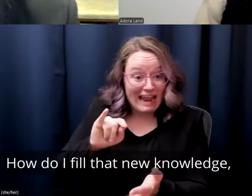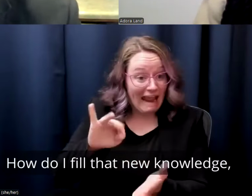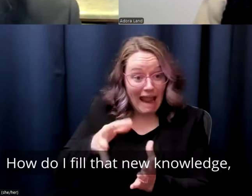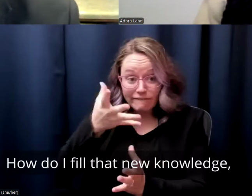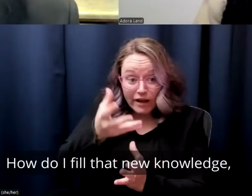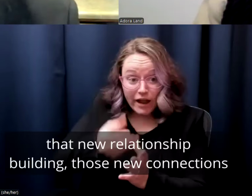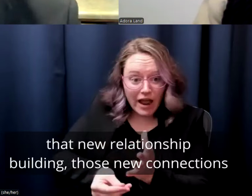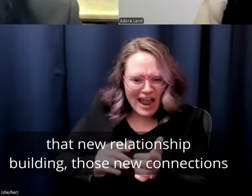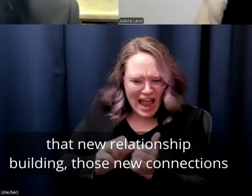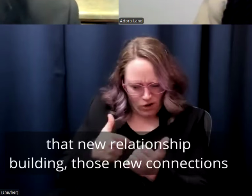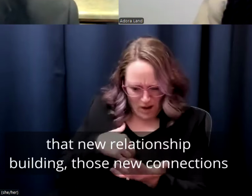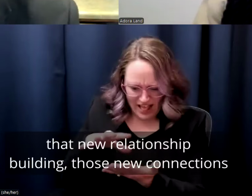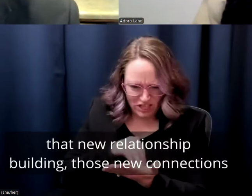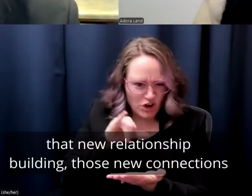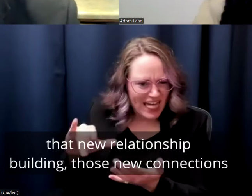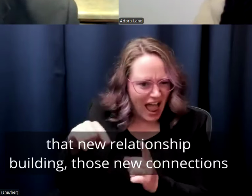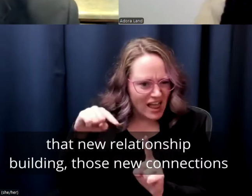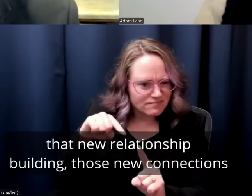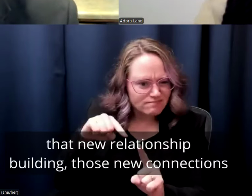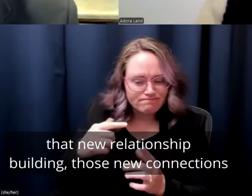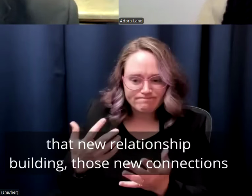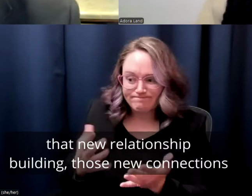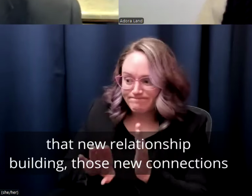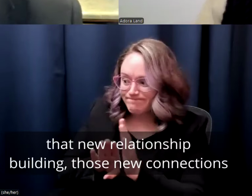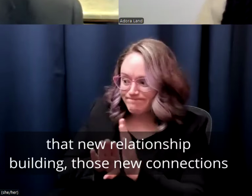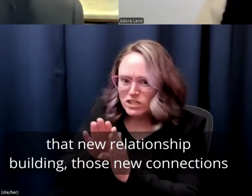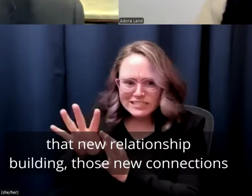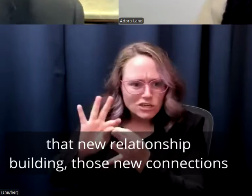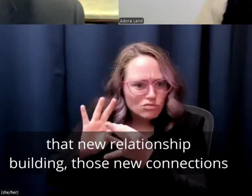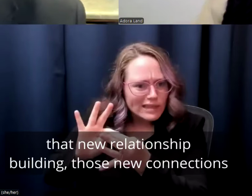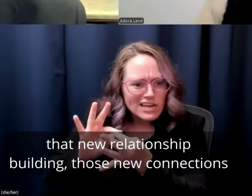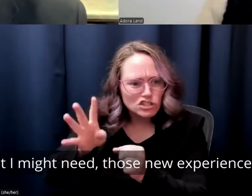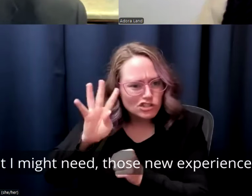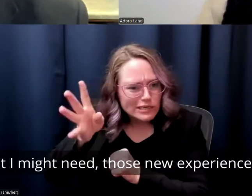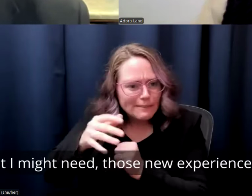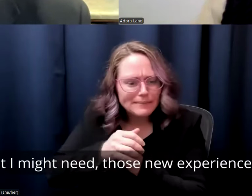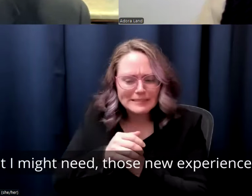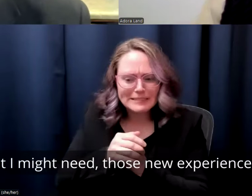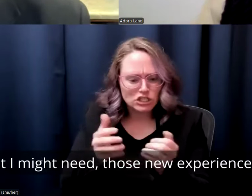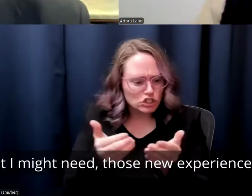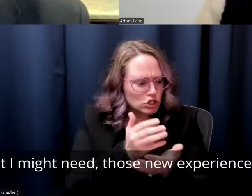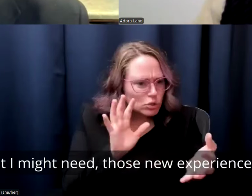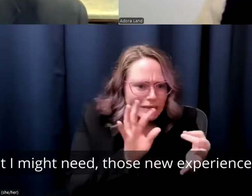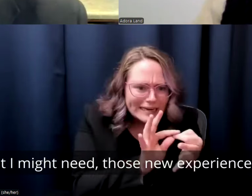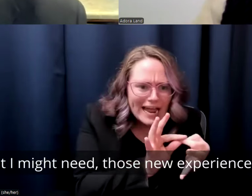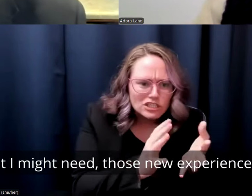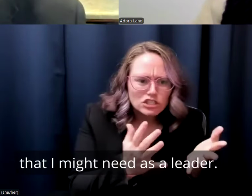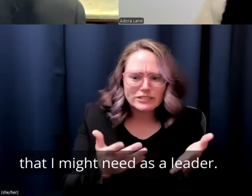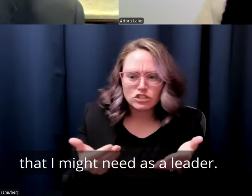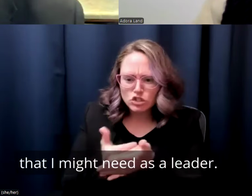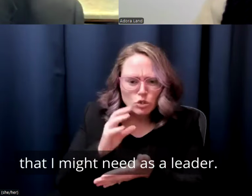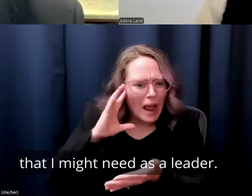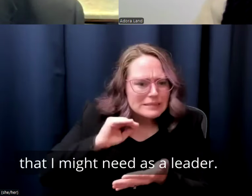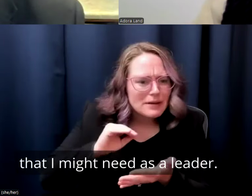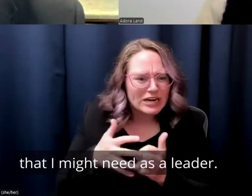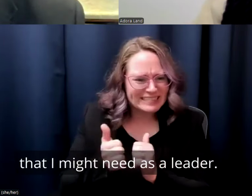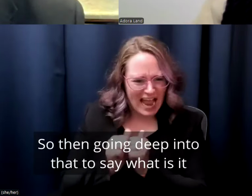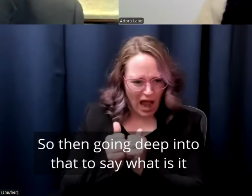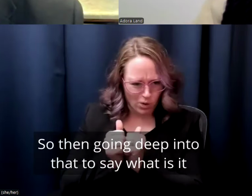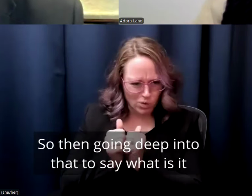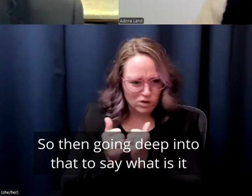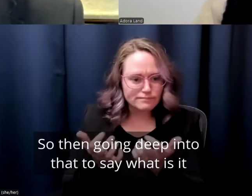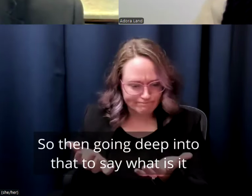new knowledge, that new relationship building, those new connections that I might need, those new experiences that I might need as a